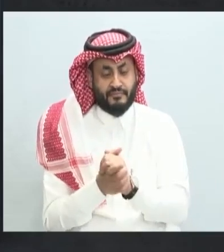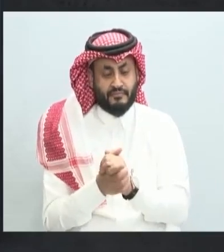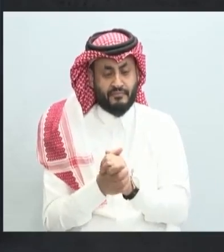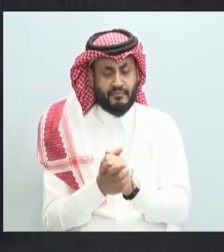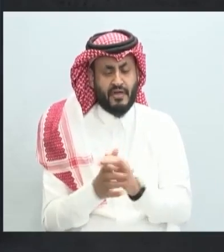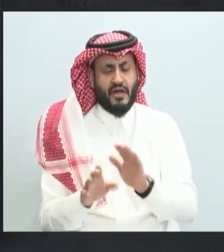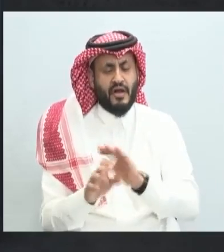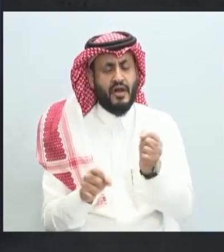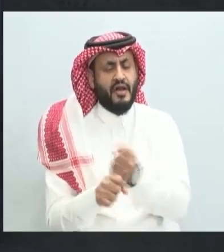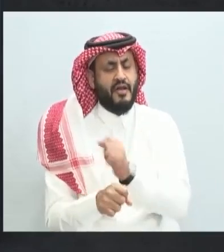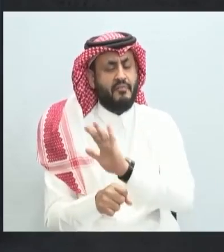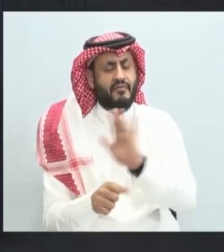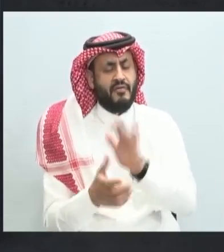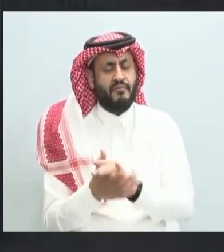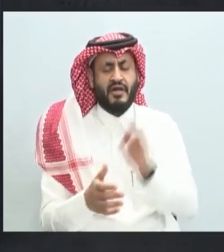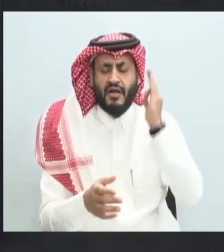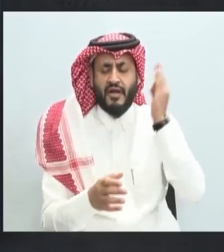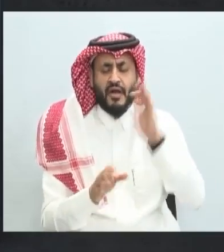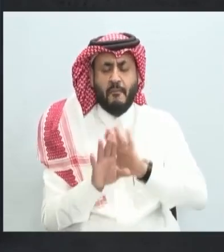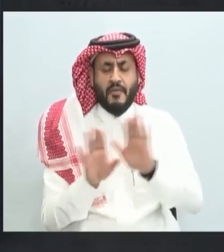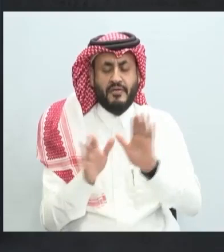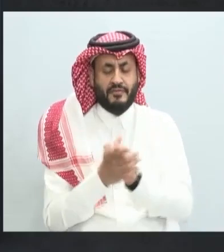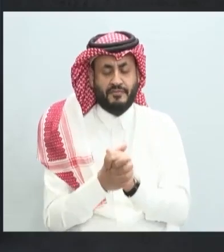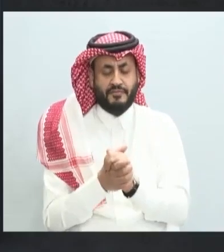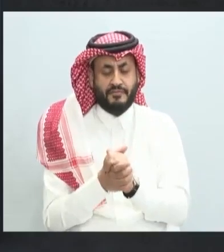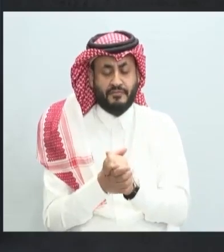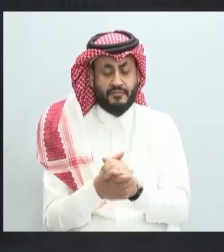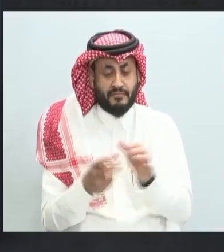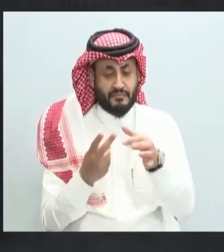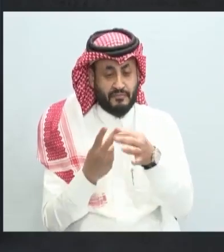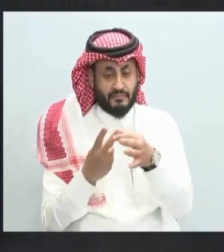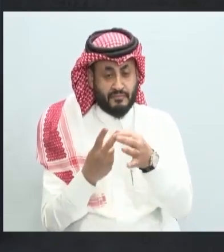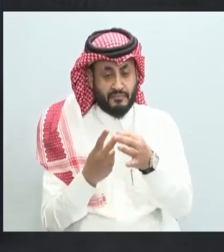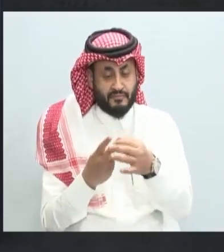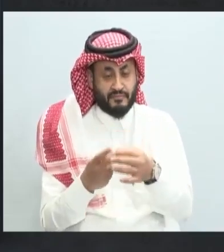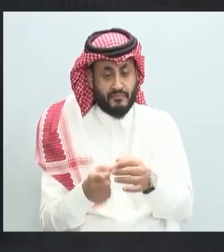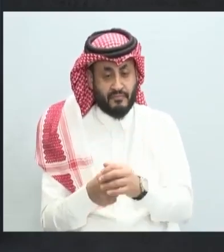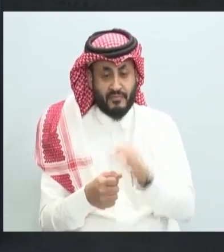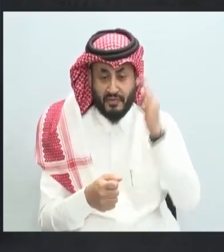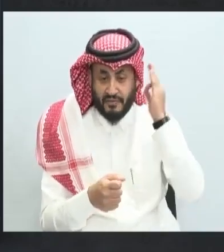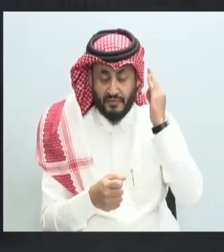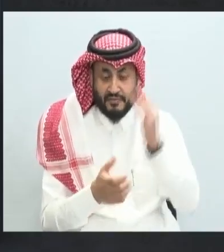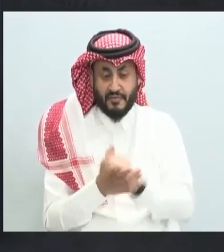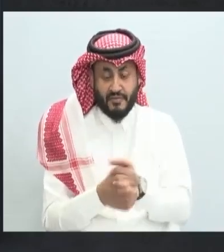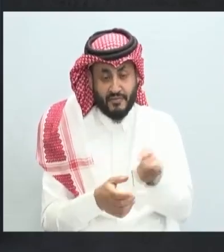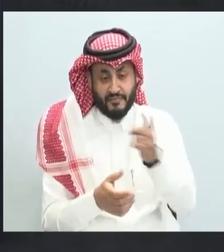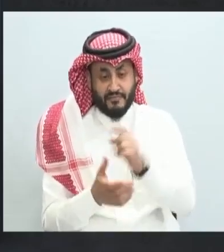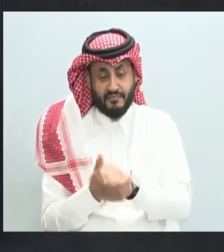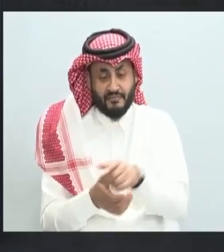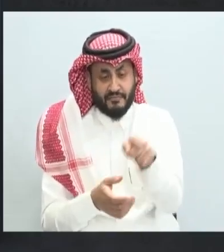won't do anything. We're only going to listen. And for the second time, we're going to listen